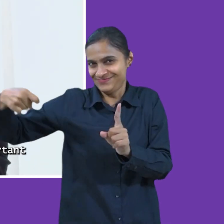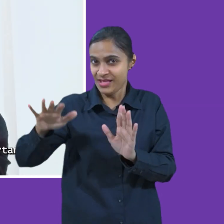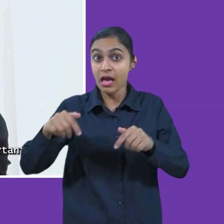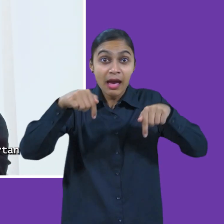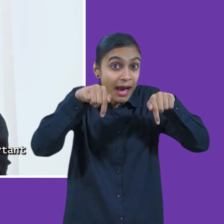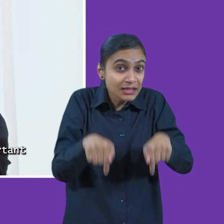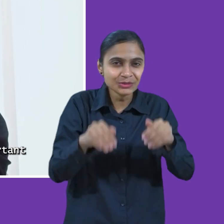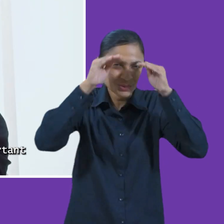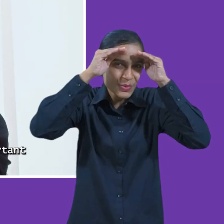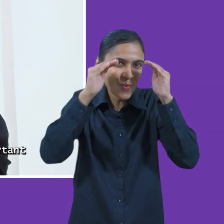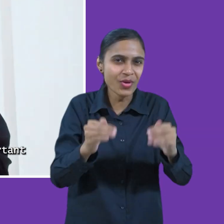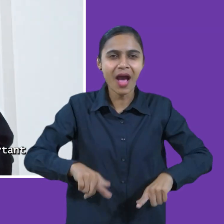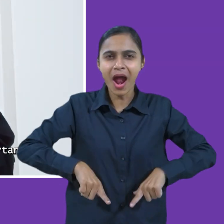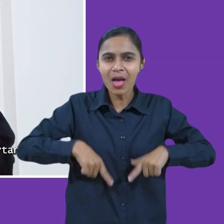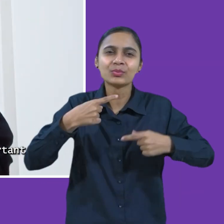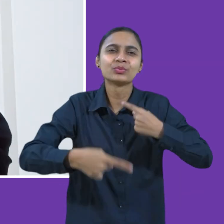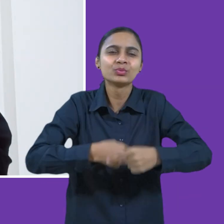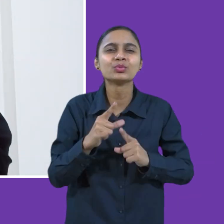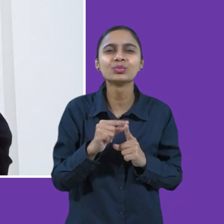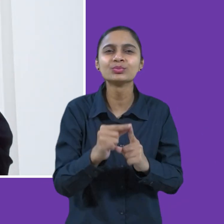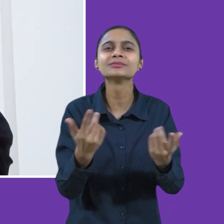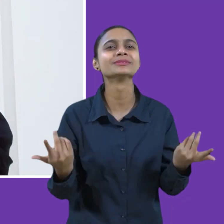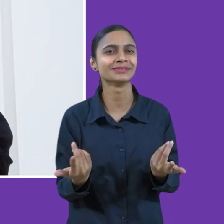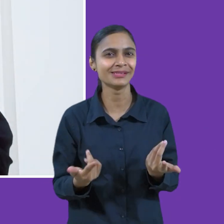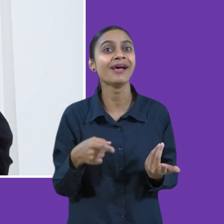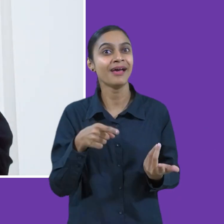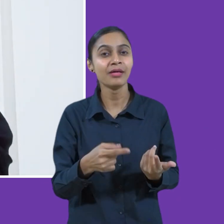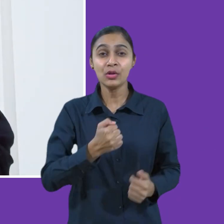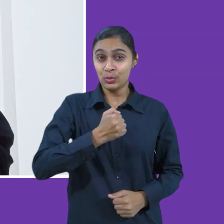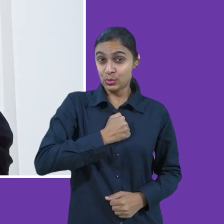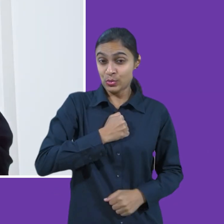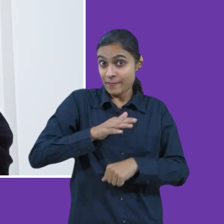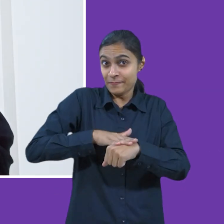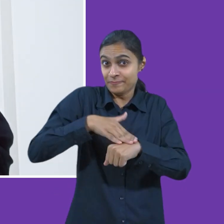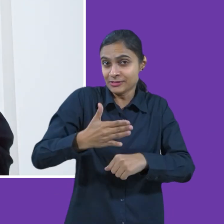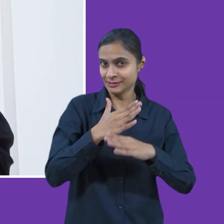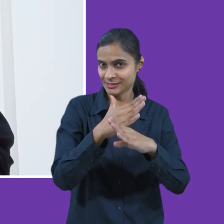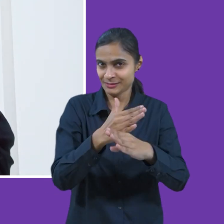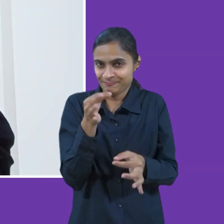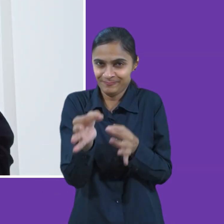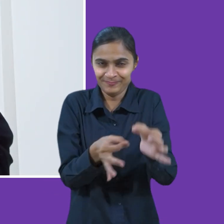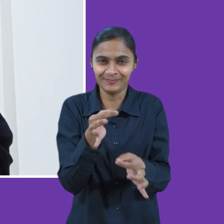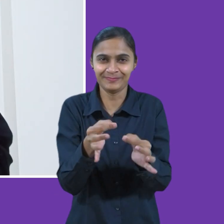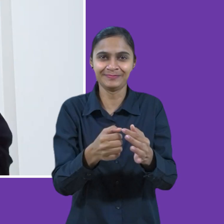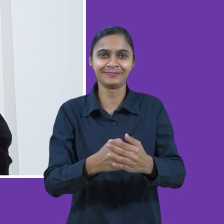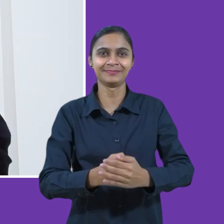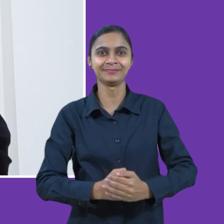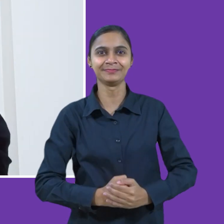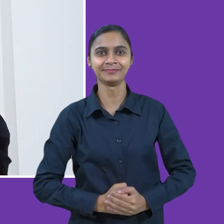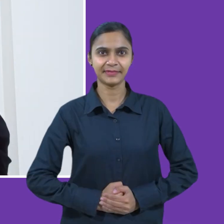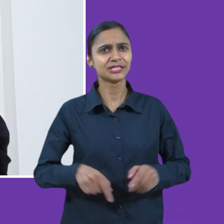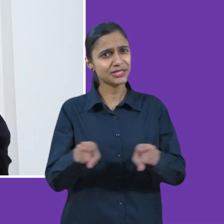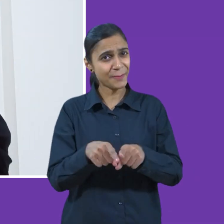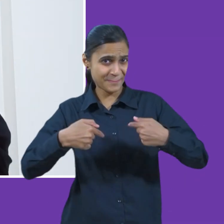if you see like why lifestyle plays an important role. So for I can share a personal experience also. So if you